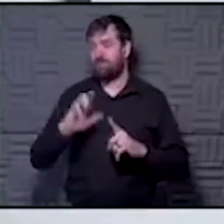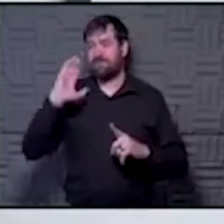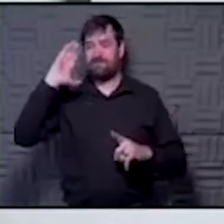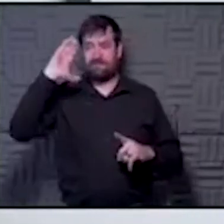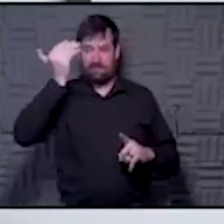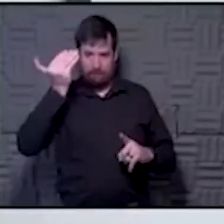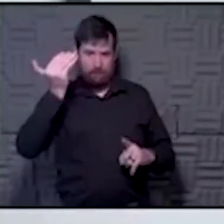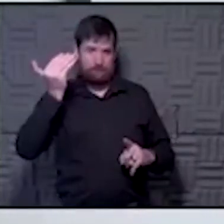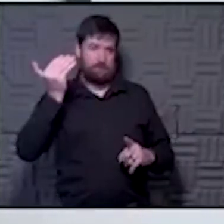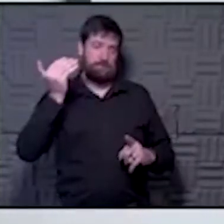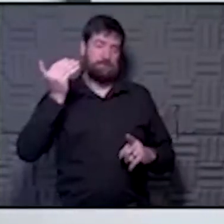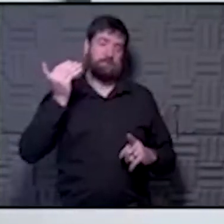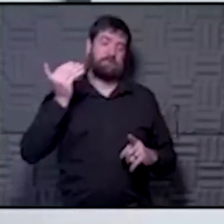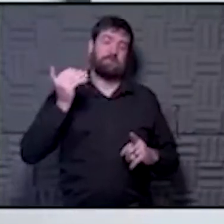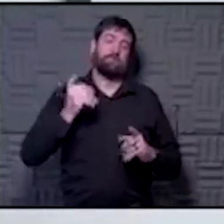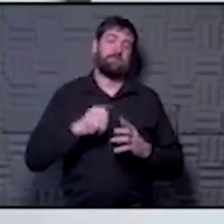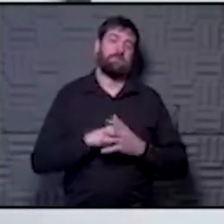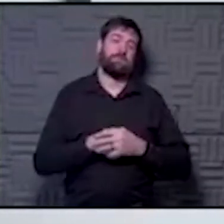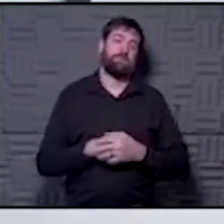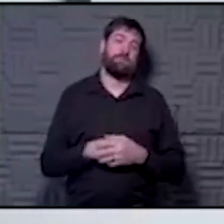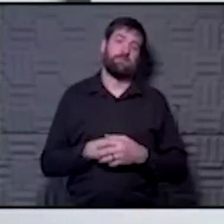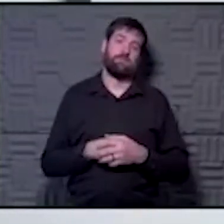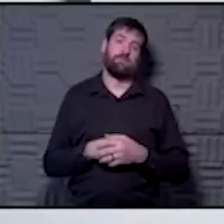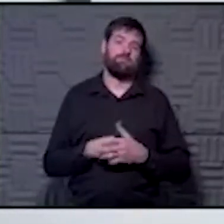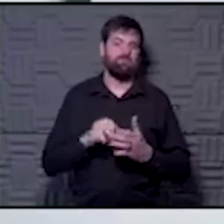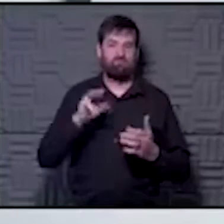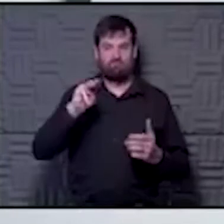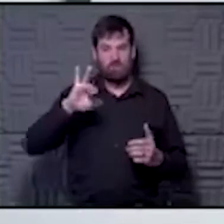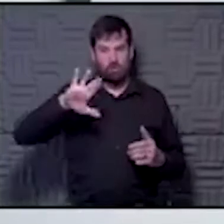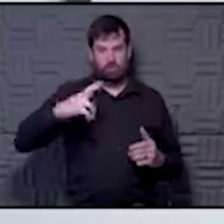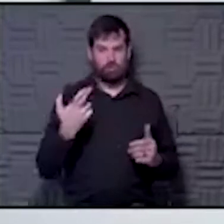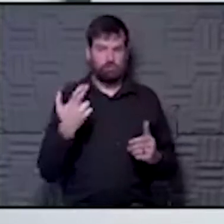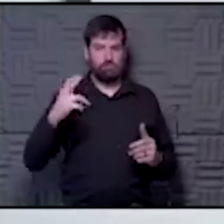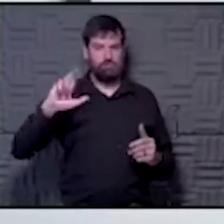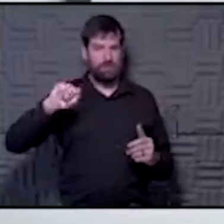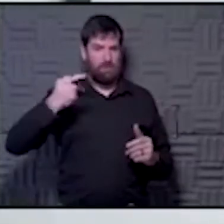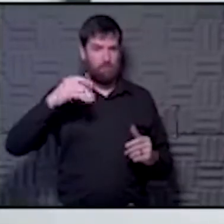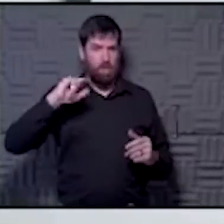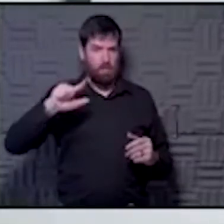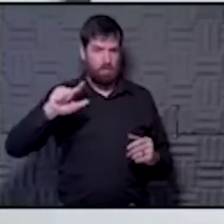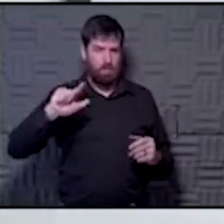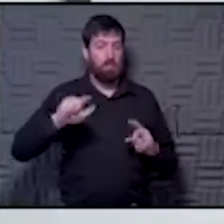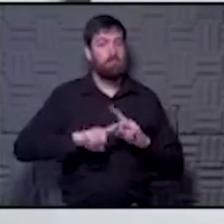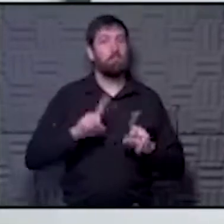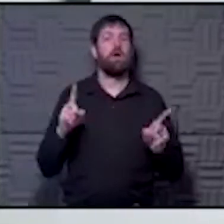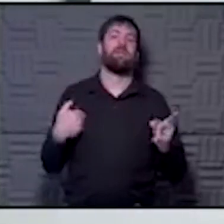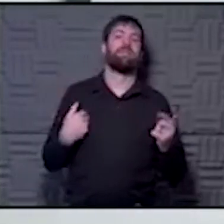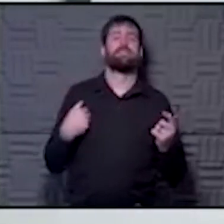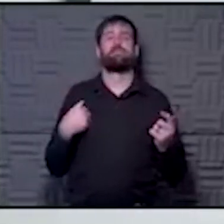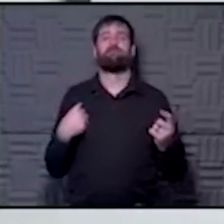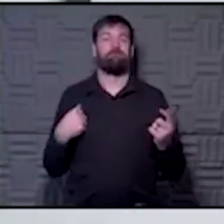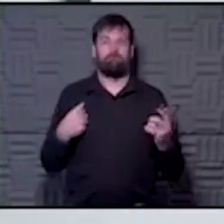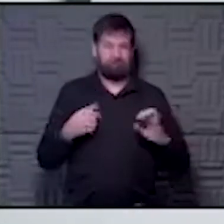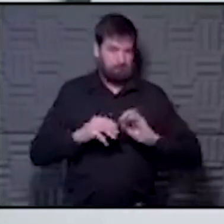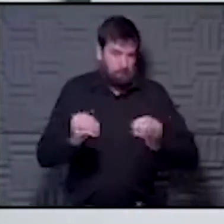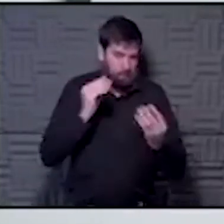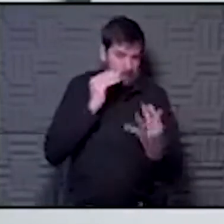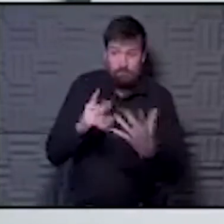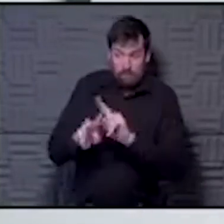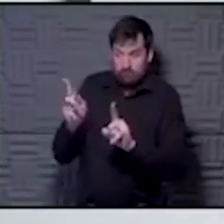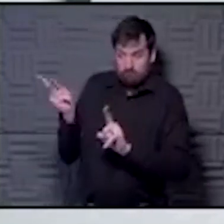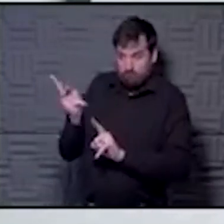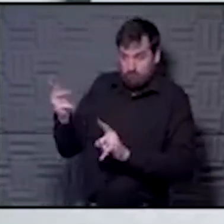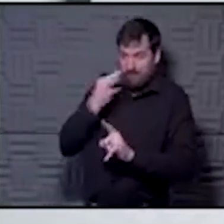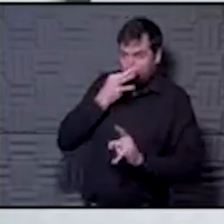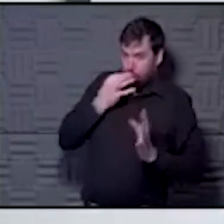going to be, it's going to be March, April. But I've anecdotally, and please, you two experts, tell me where